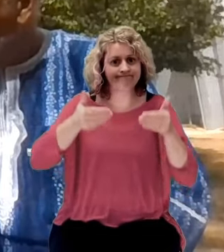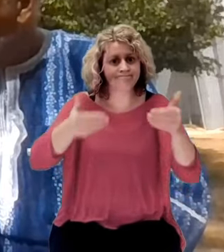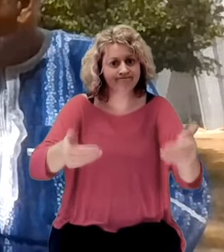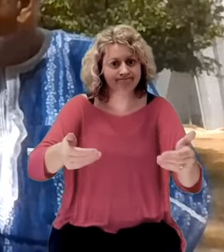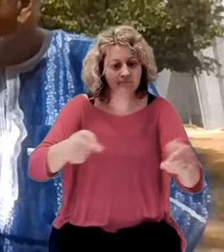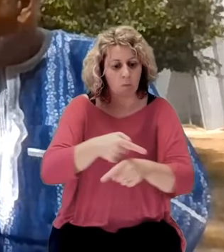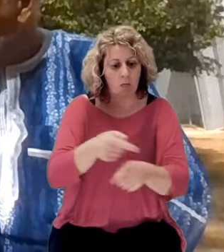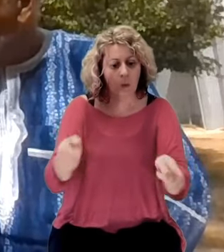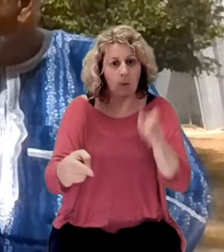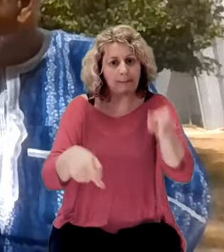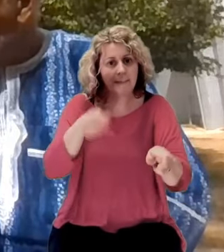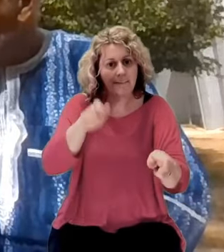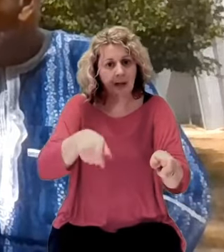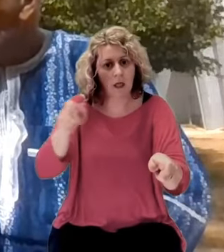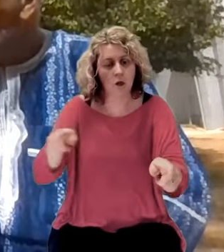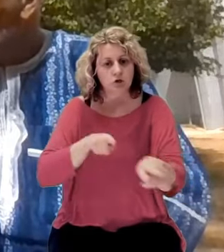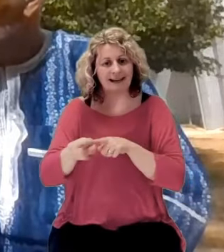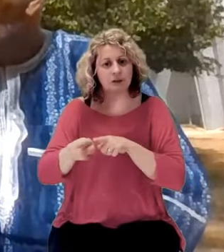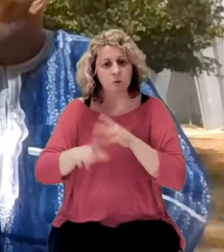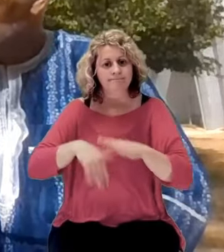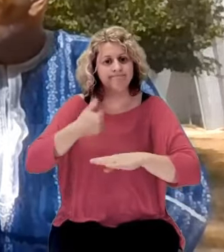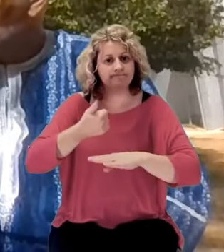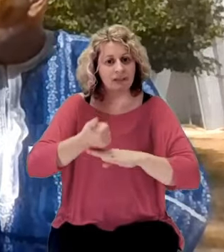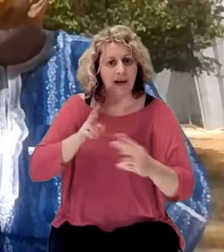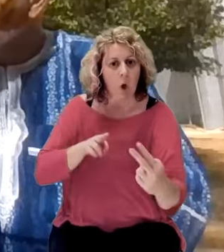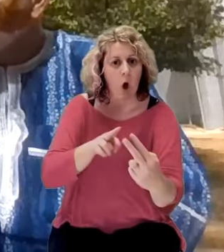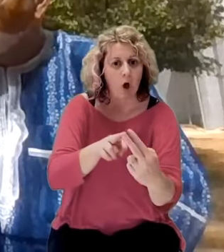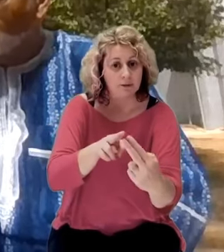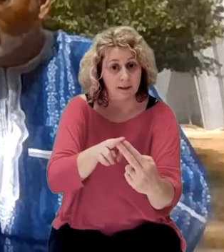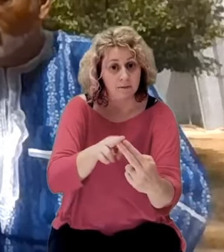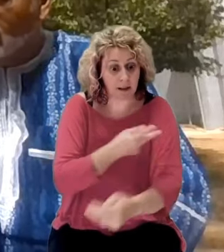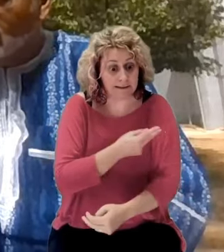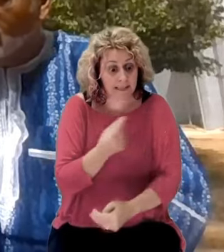the school community. And